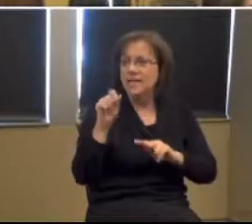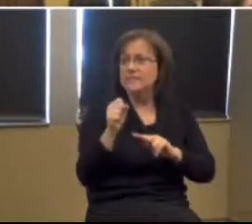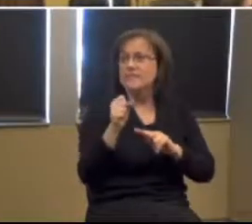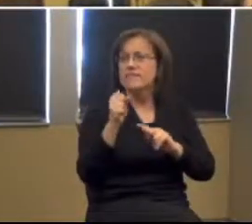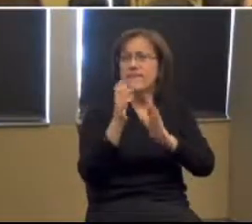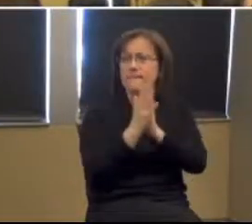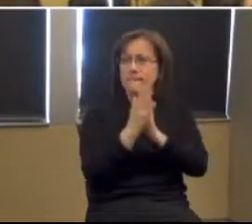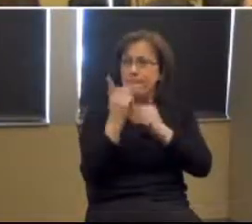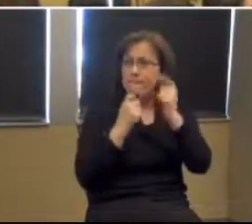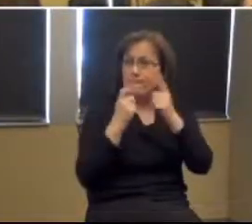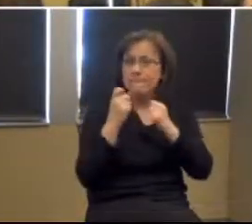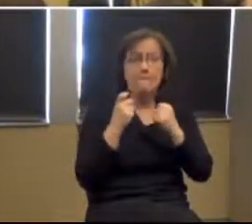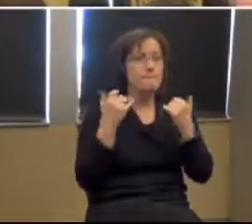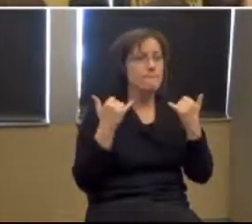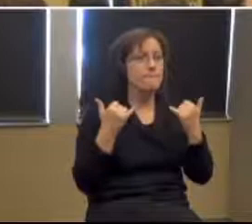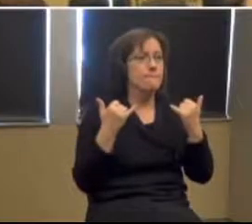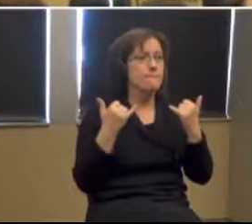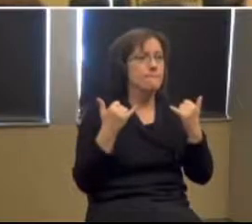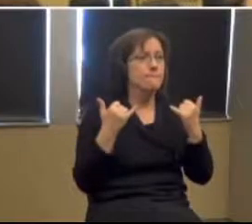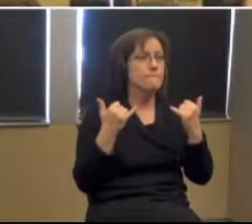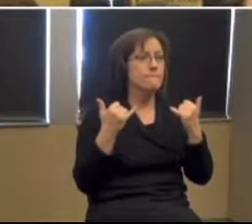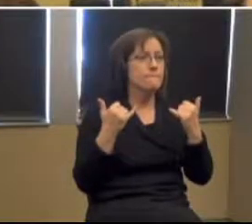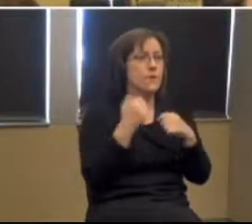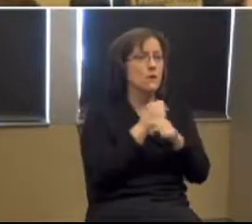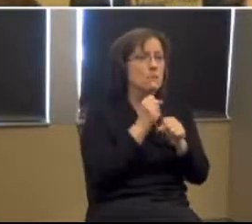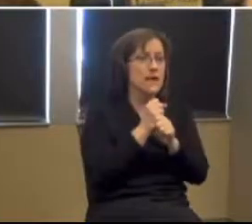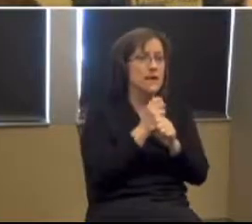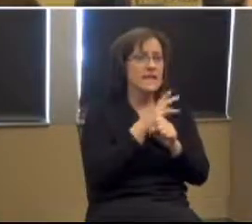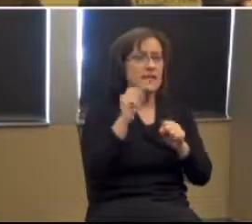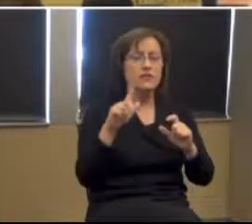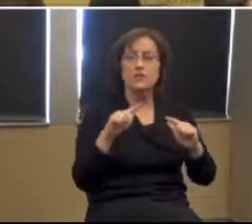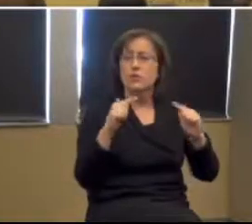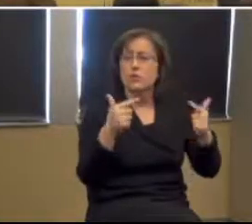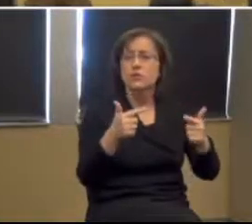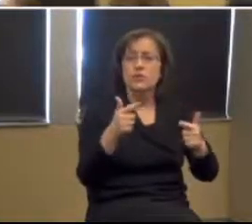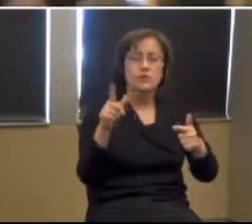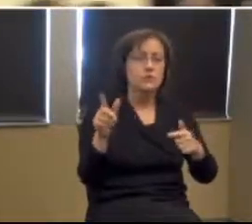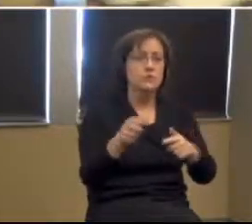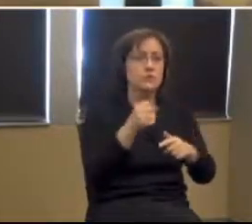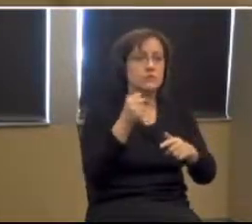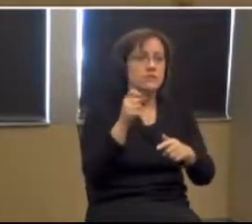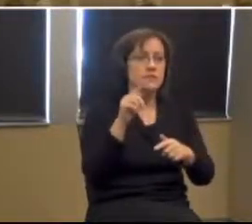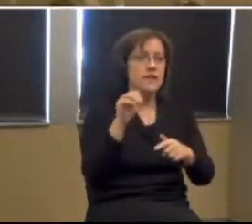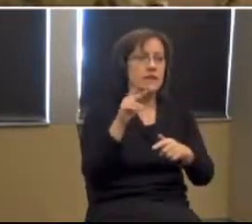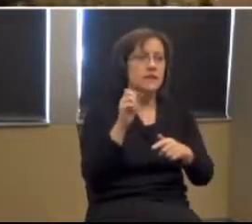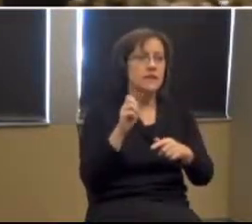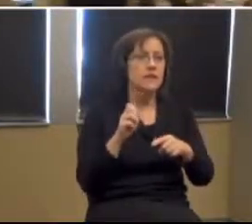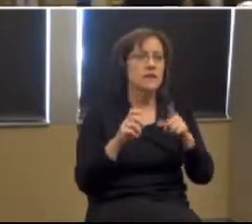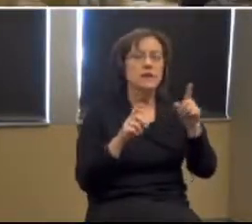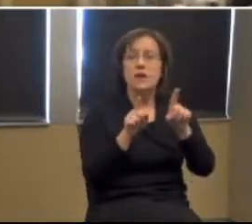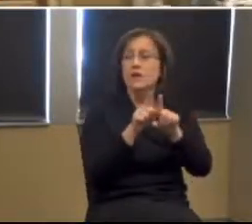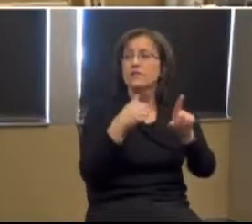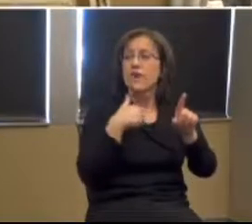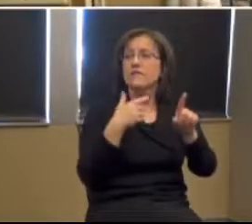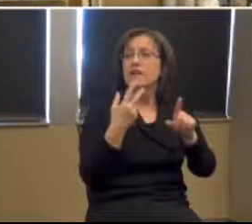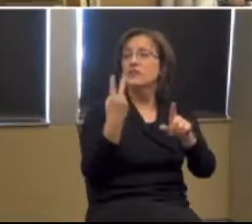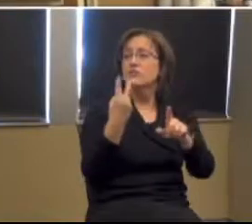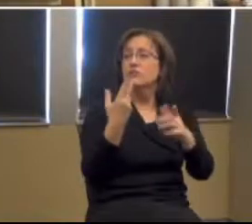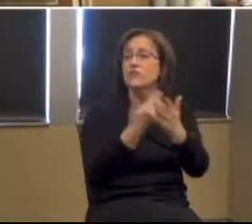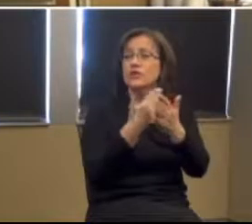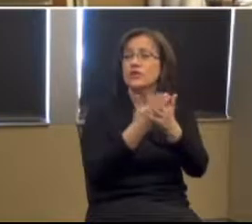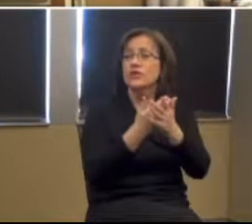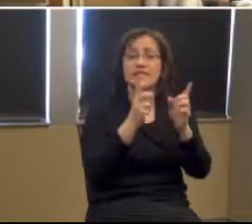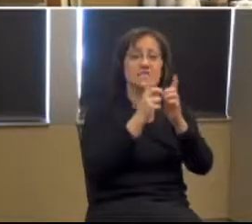we make and then you take. But hold, Steve held up his hand at me. We also have 2 new dessert trays over here.